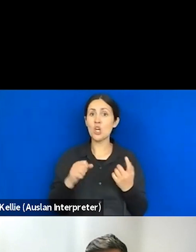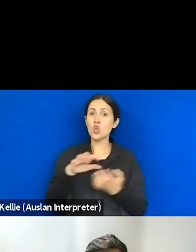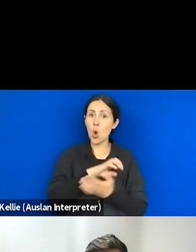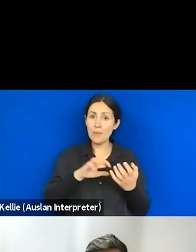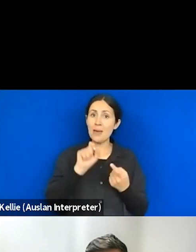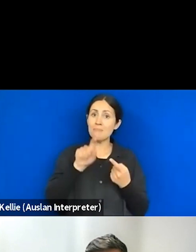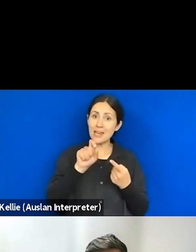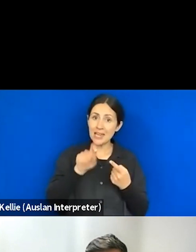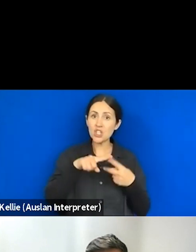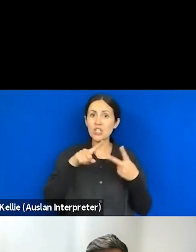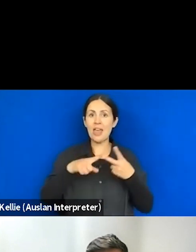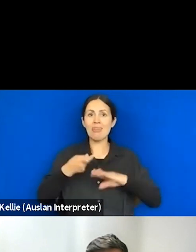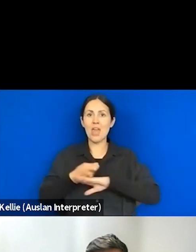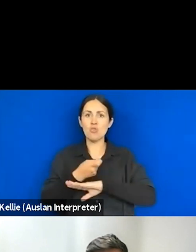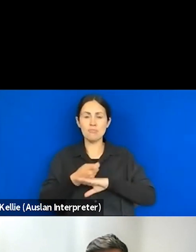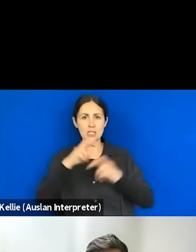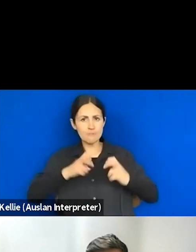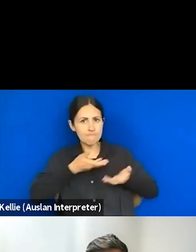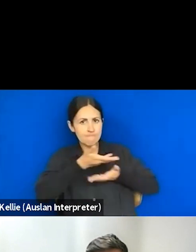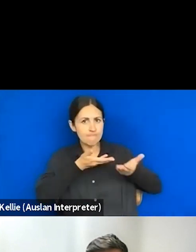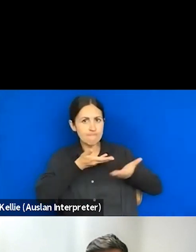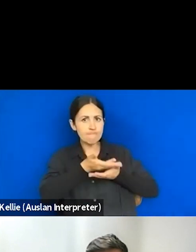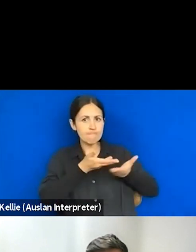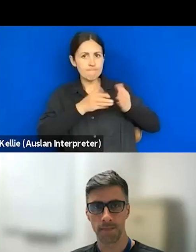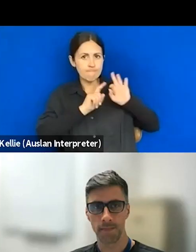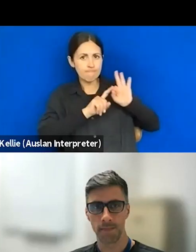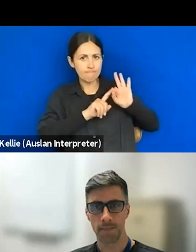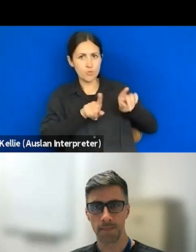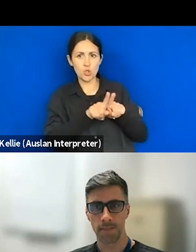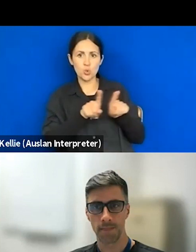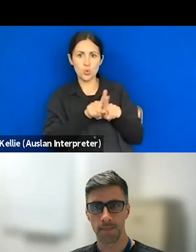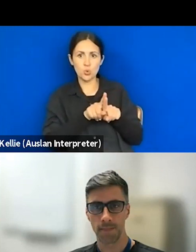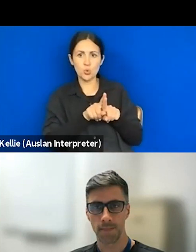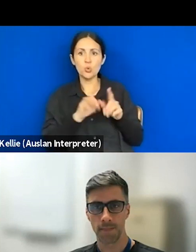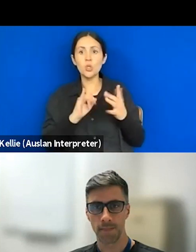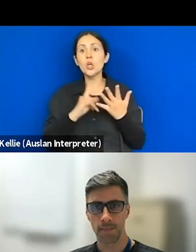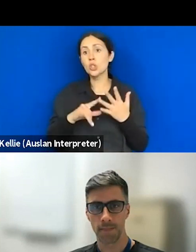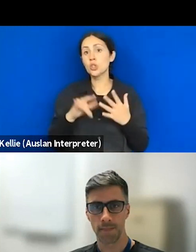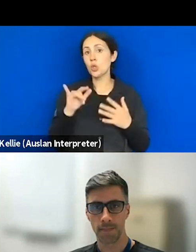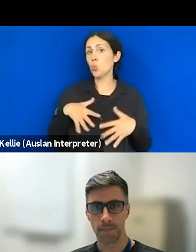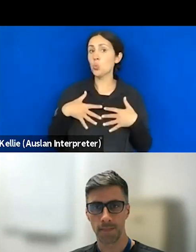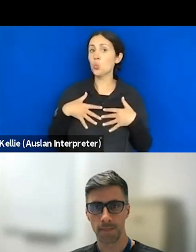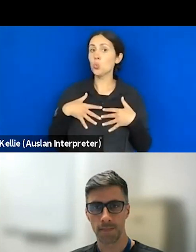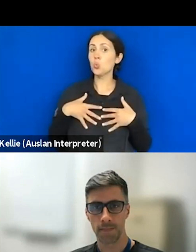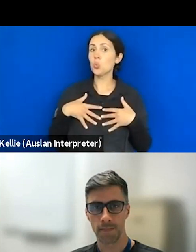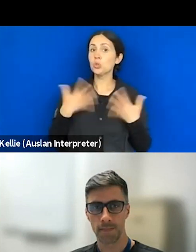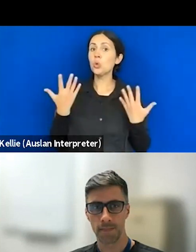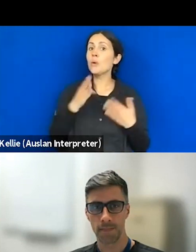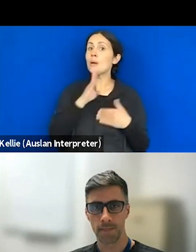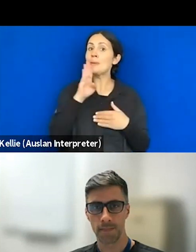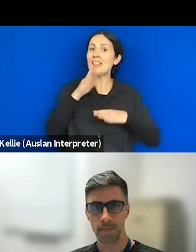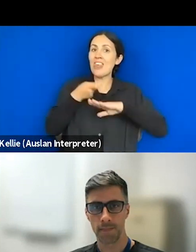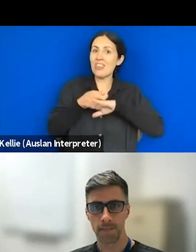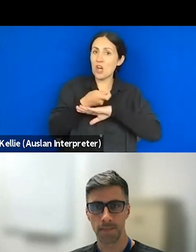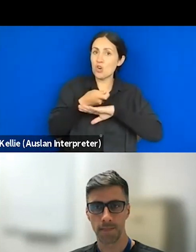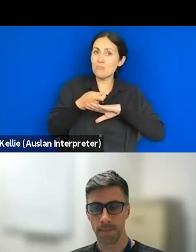therapeutic aspects of that. So if we go in cautiously and rigorous in our thinking, then we may this time not lose the potential therapeutic